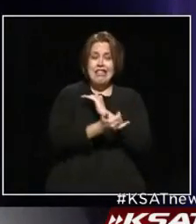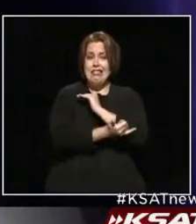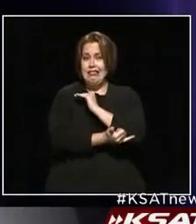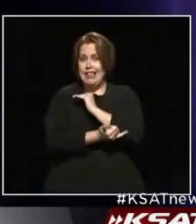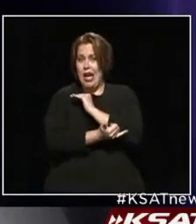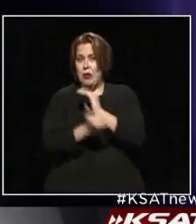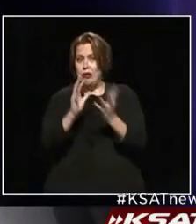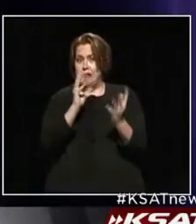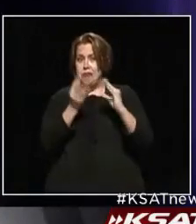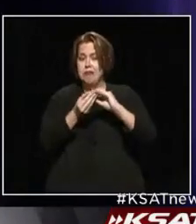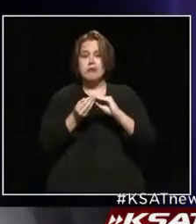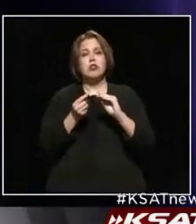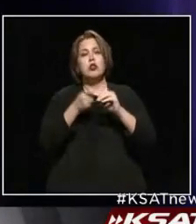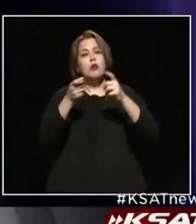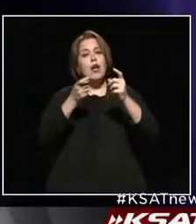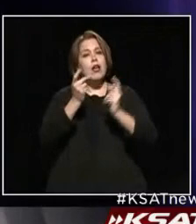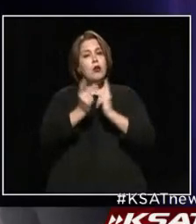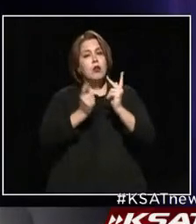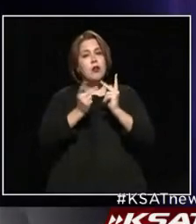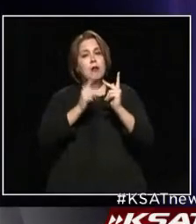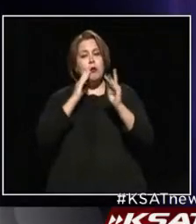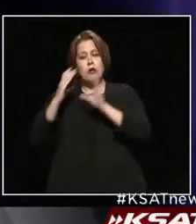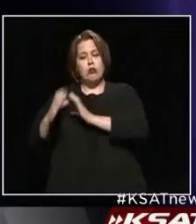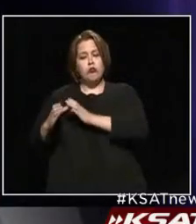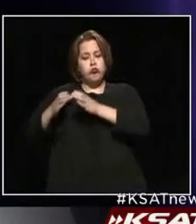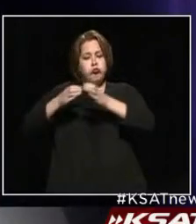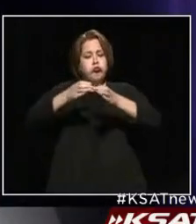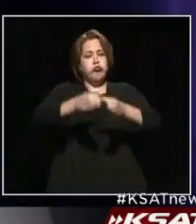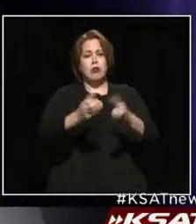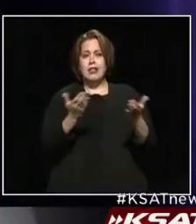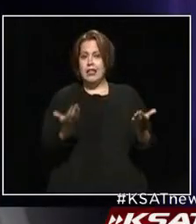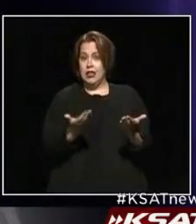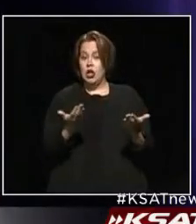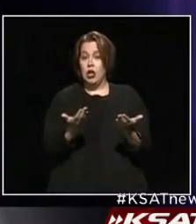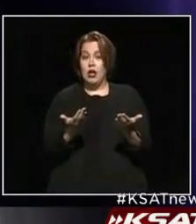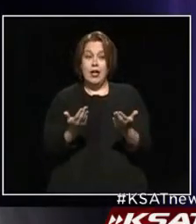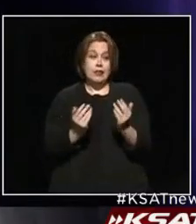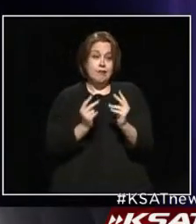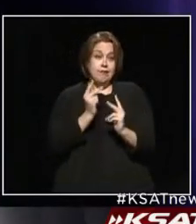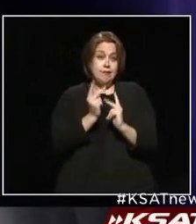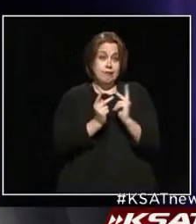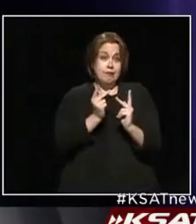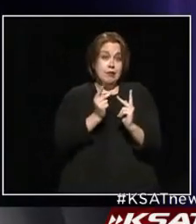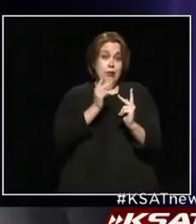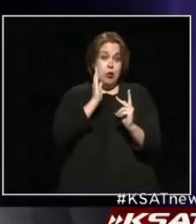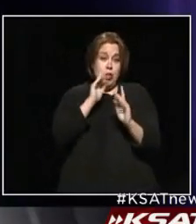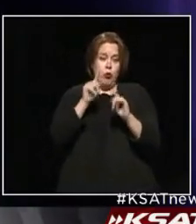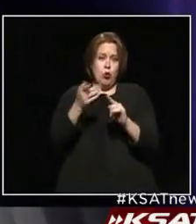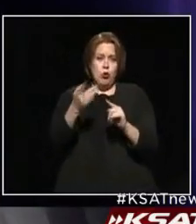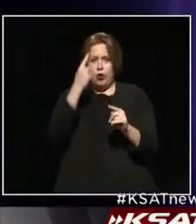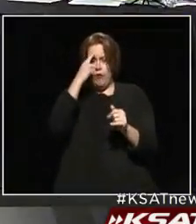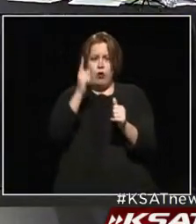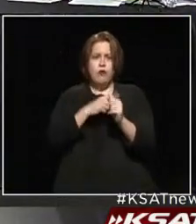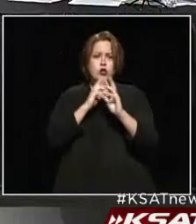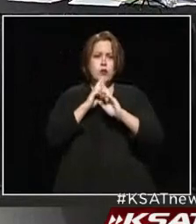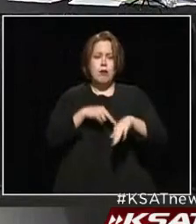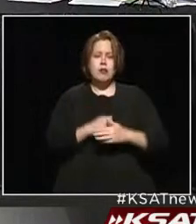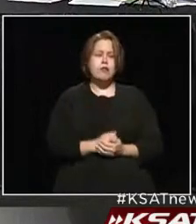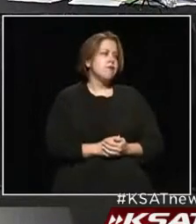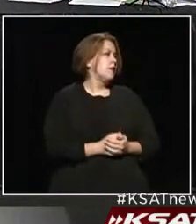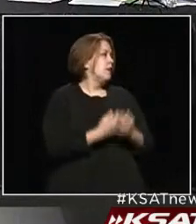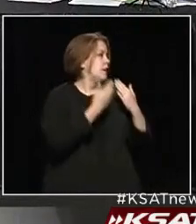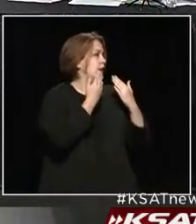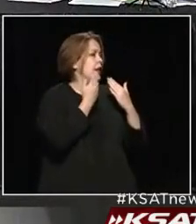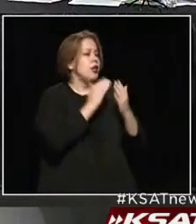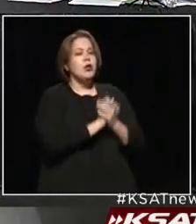to handle the people that will be coming in here, and then having people that will go there as first responders. Right. Thank you, Judge.